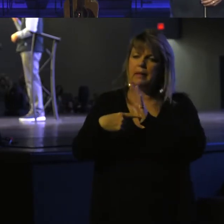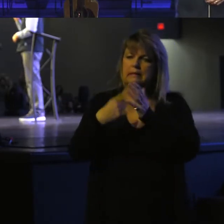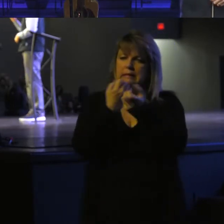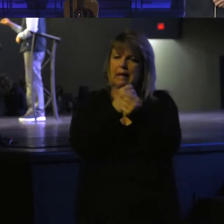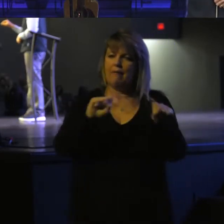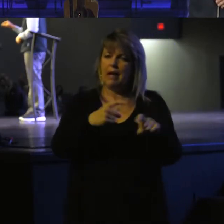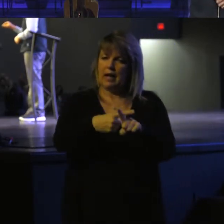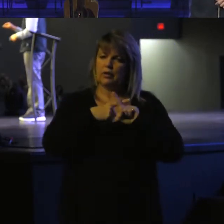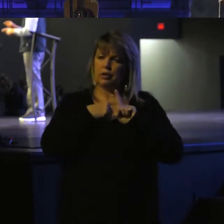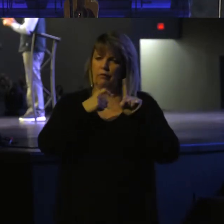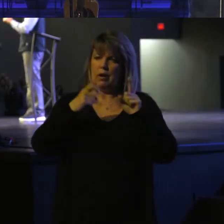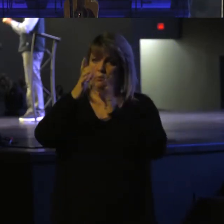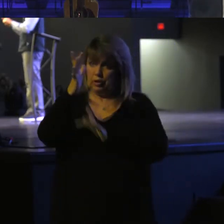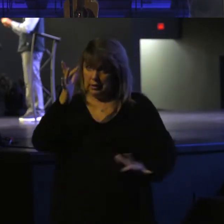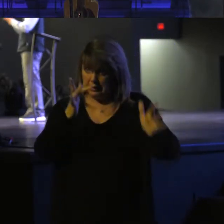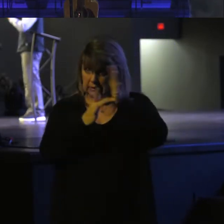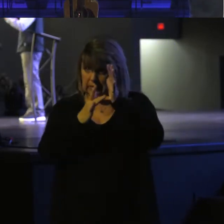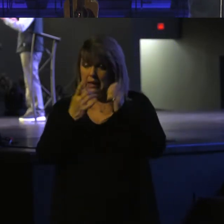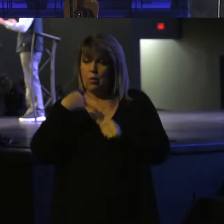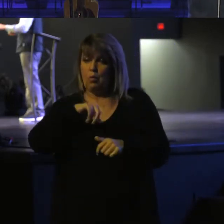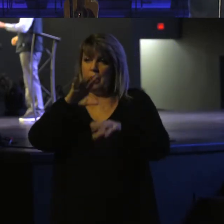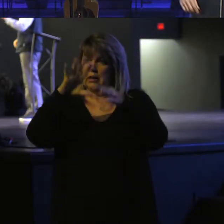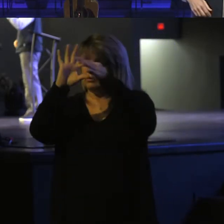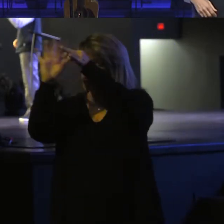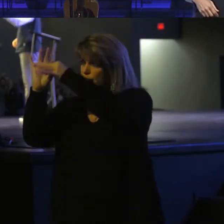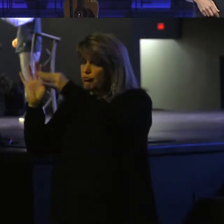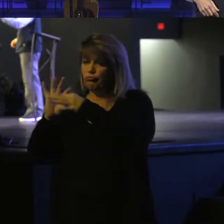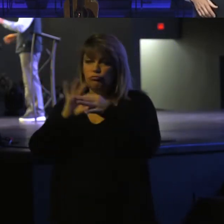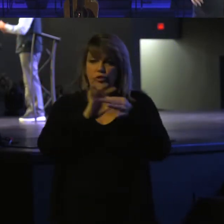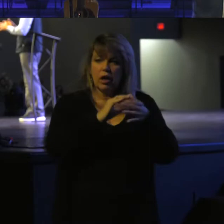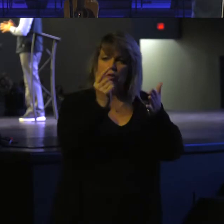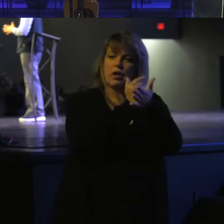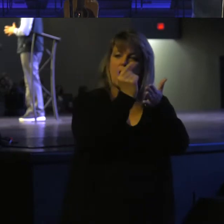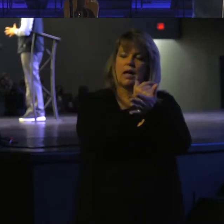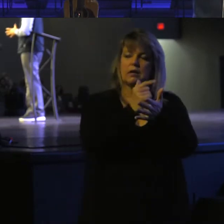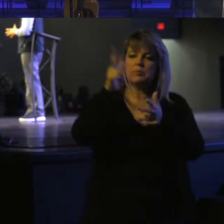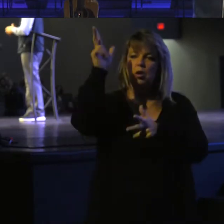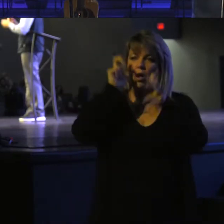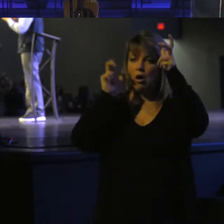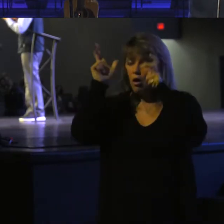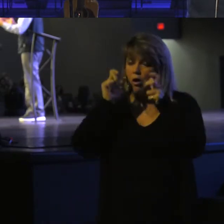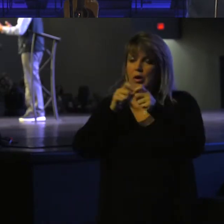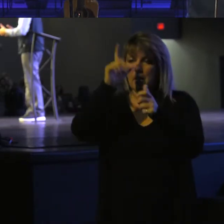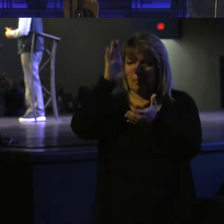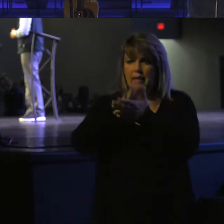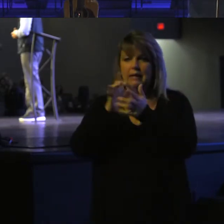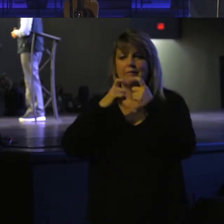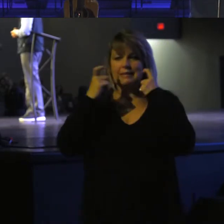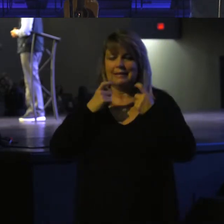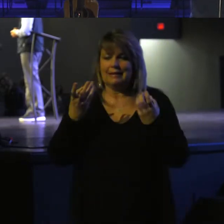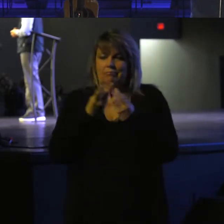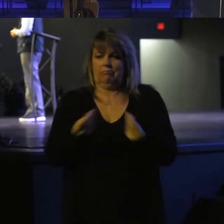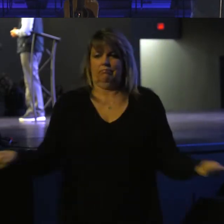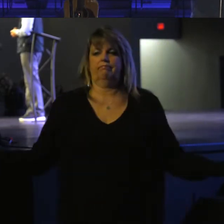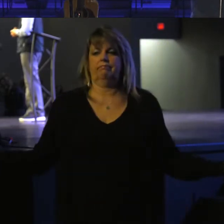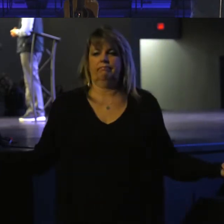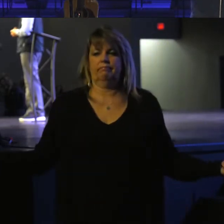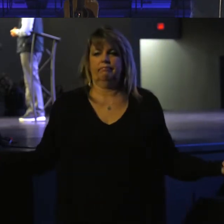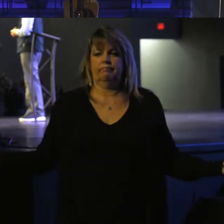comes through Jesus. And when we share the gospel and the gospel is heard and believed, sin is washed away.